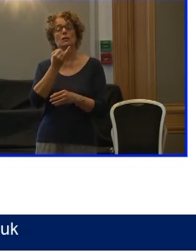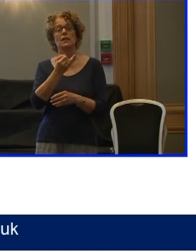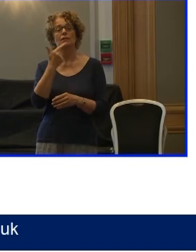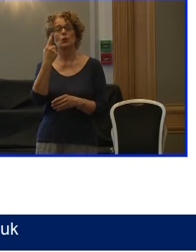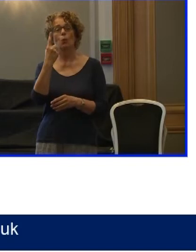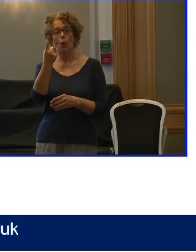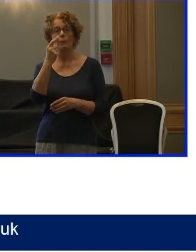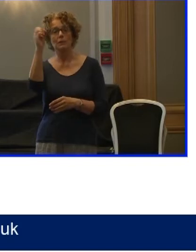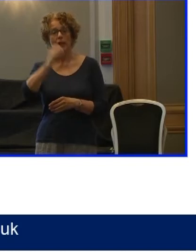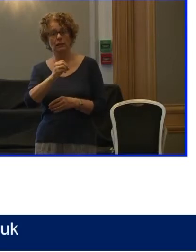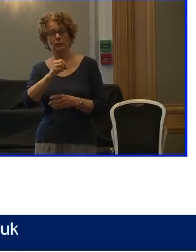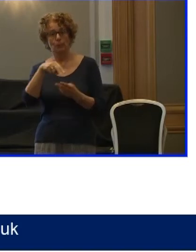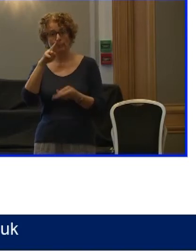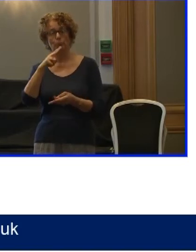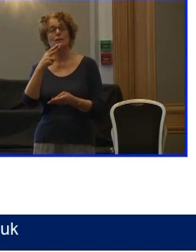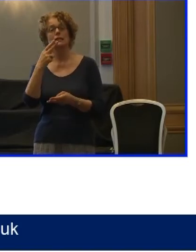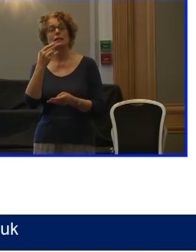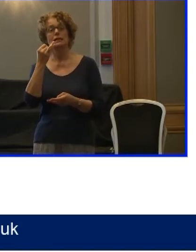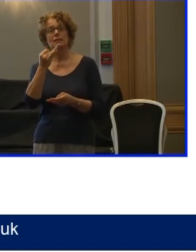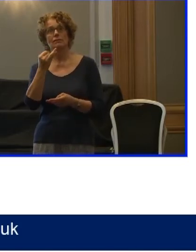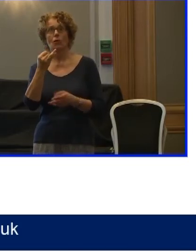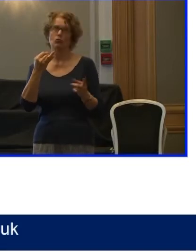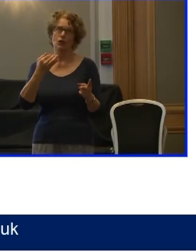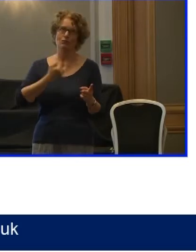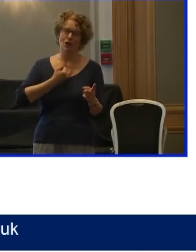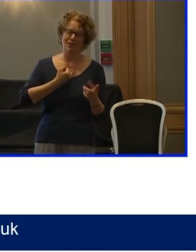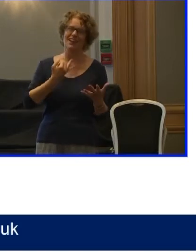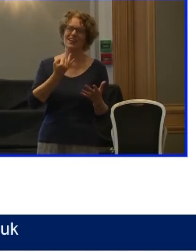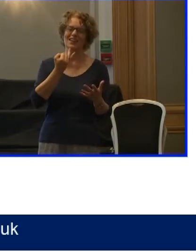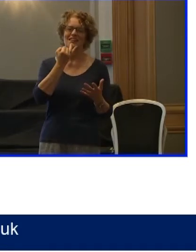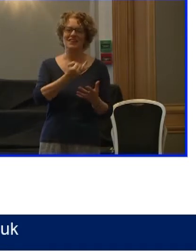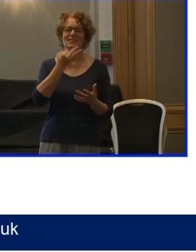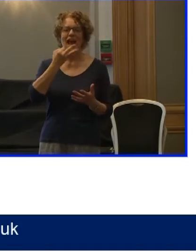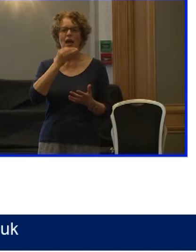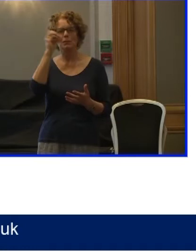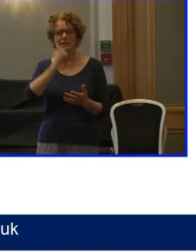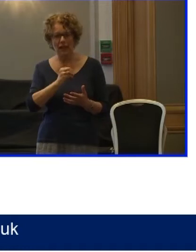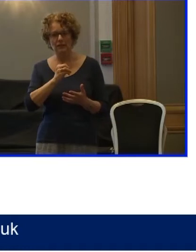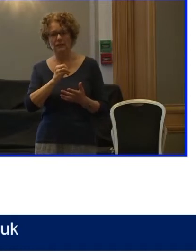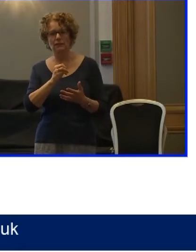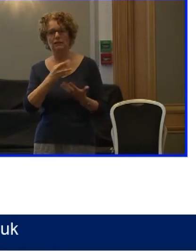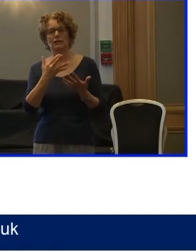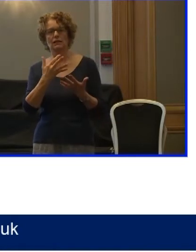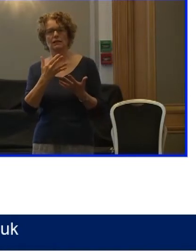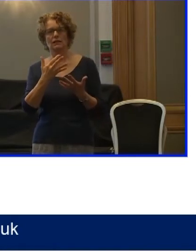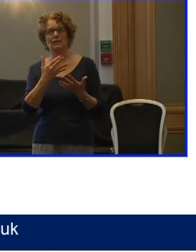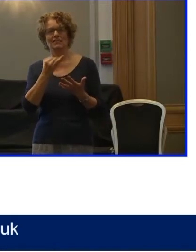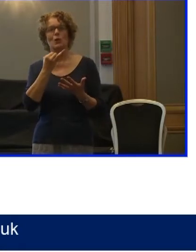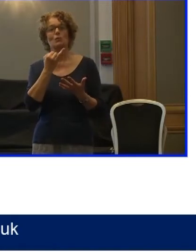to 78%. 78% in 2022 and 71% in